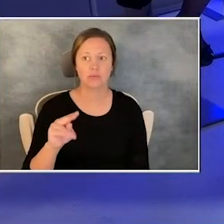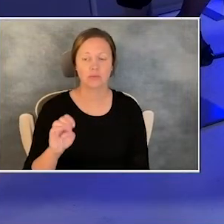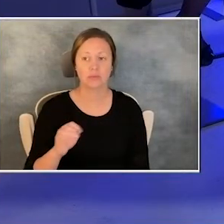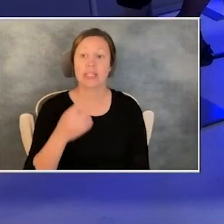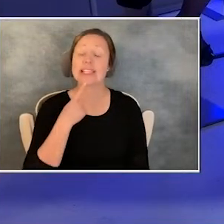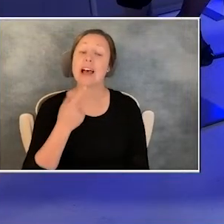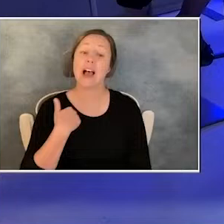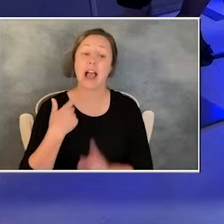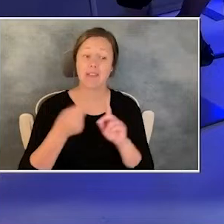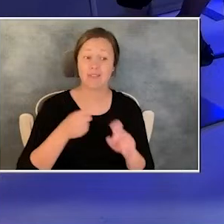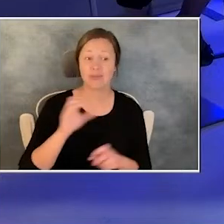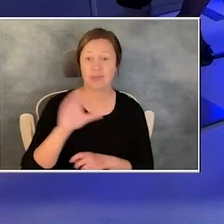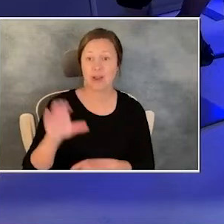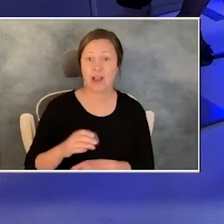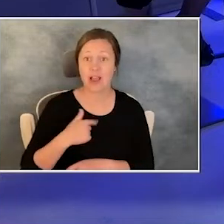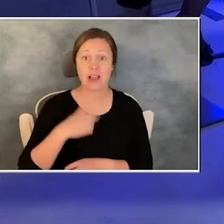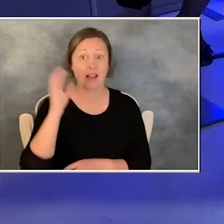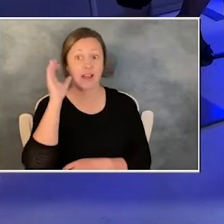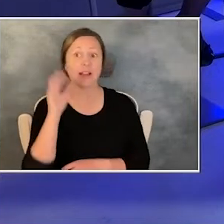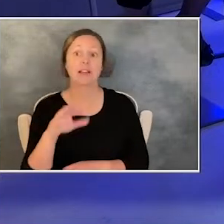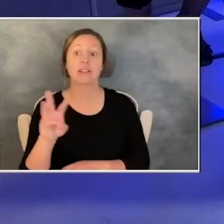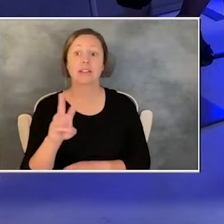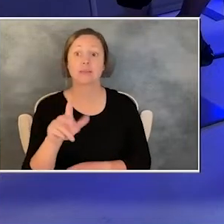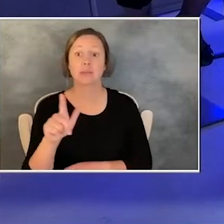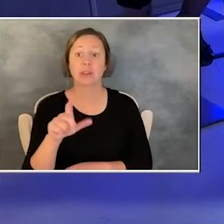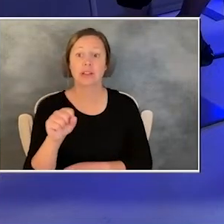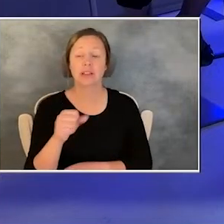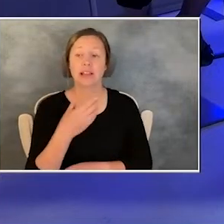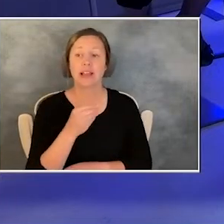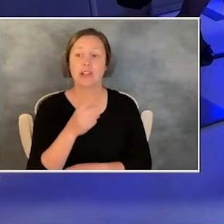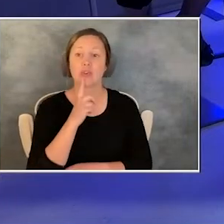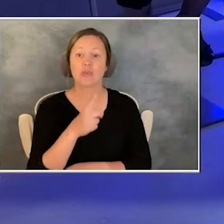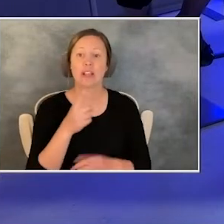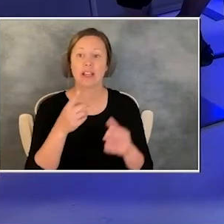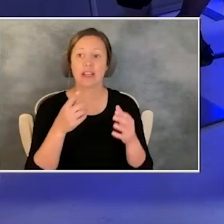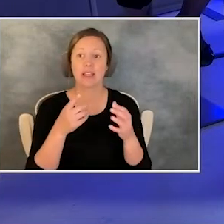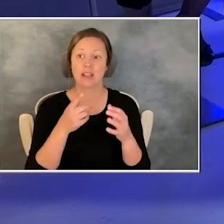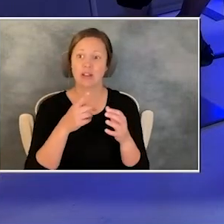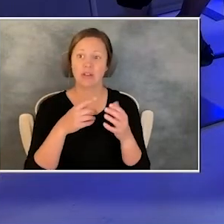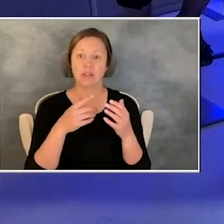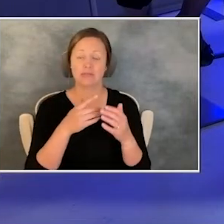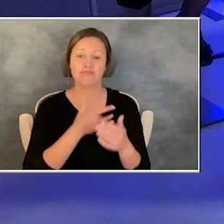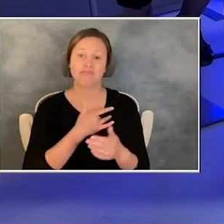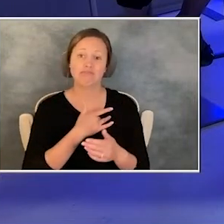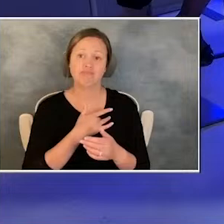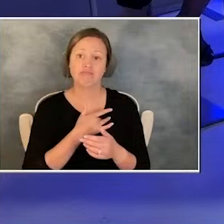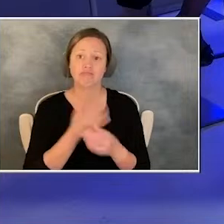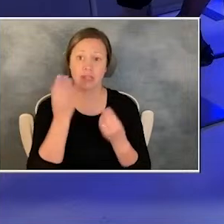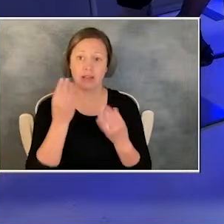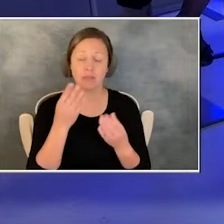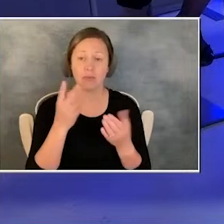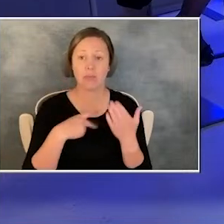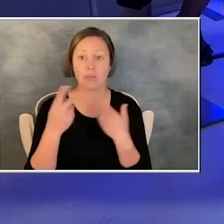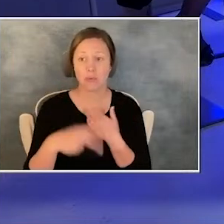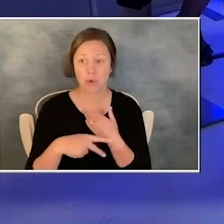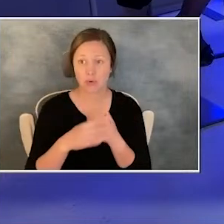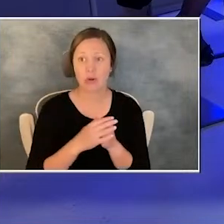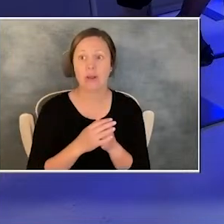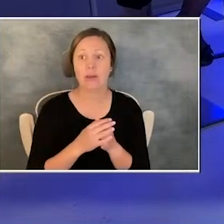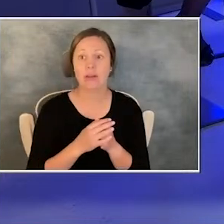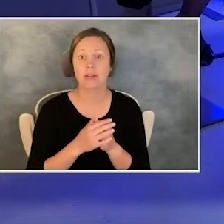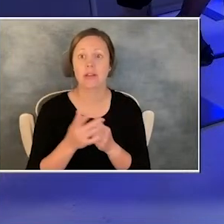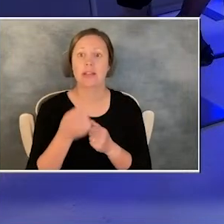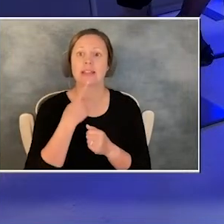listen to WLS, and just touching and informative program. Thank you for sharing. Jean says, touching, excellent, timely